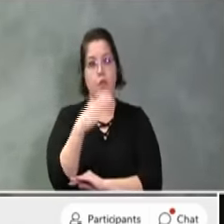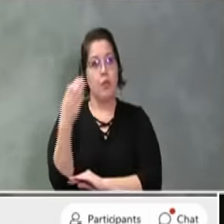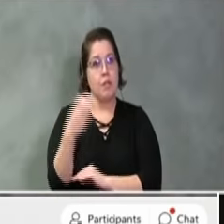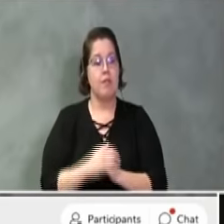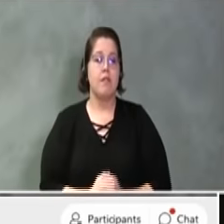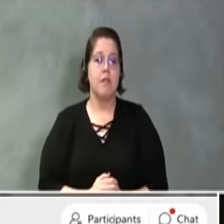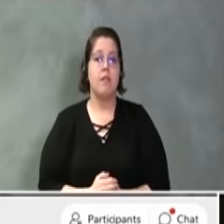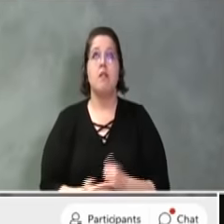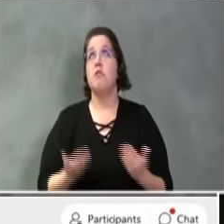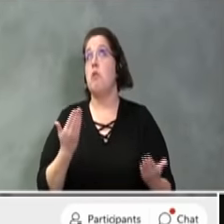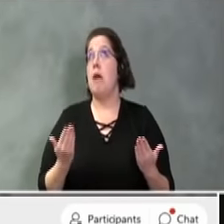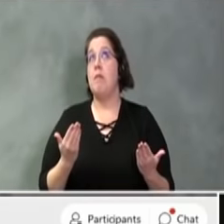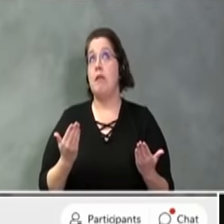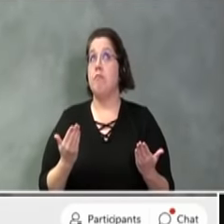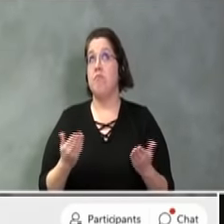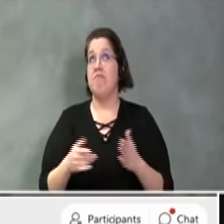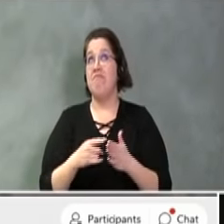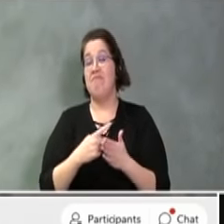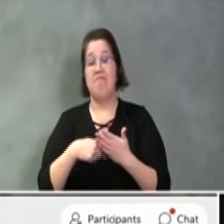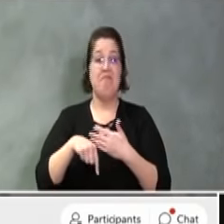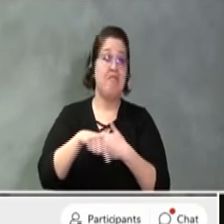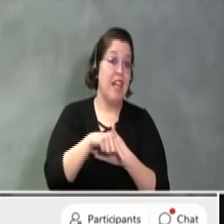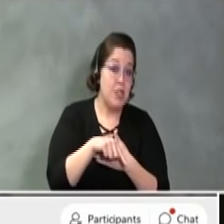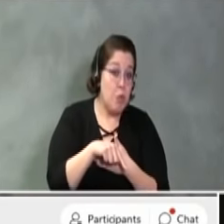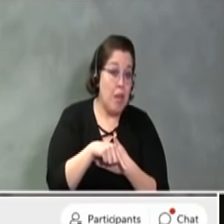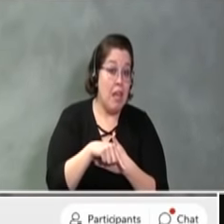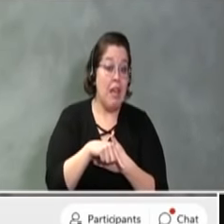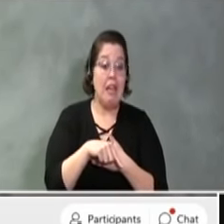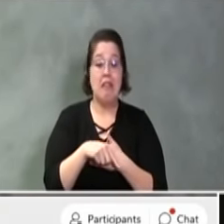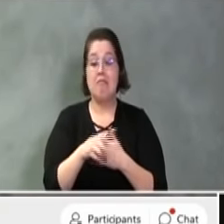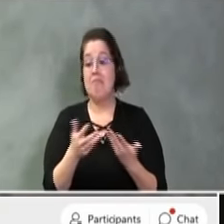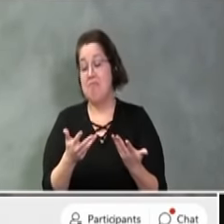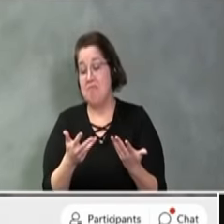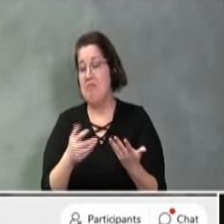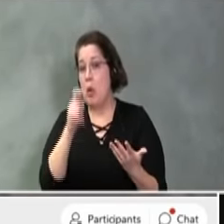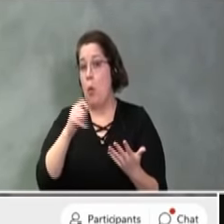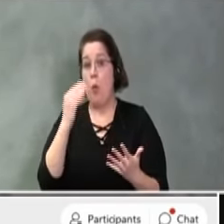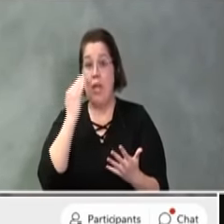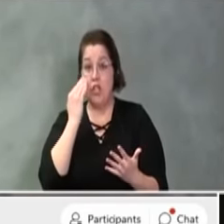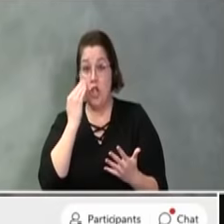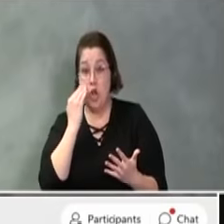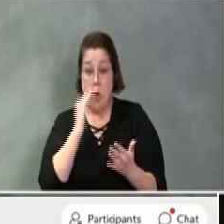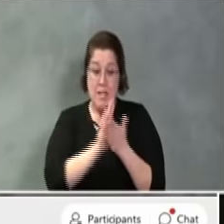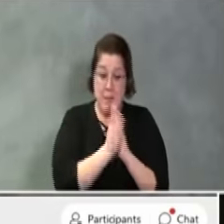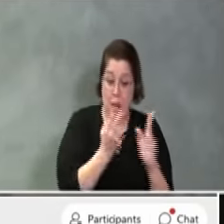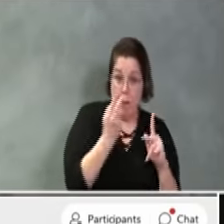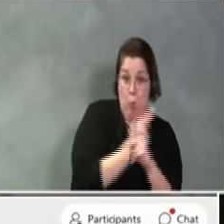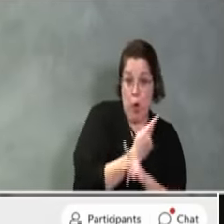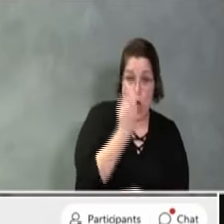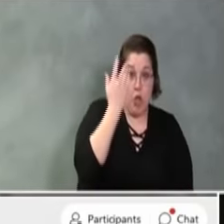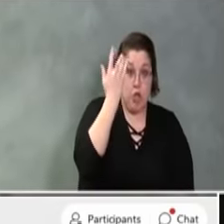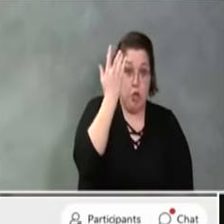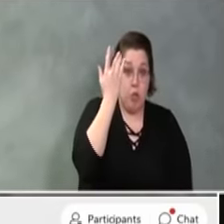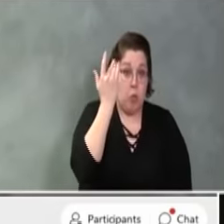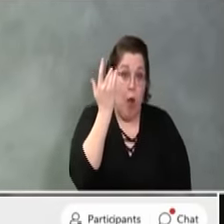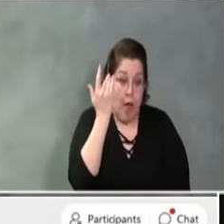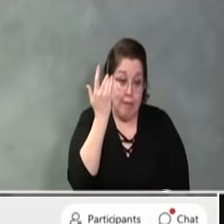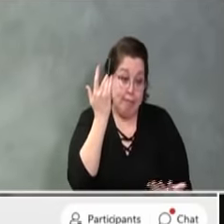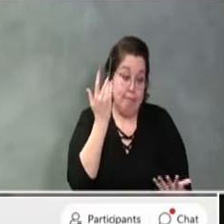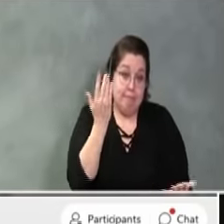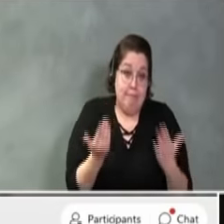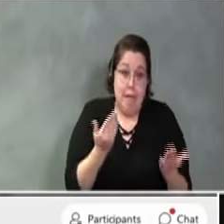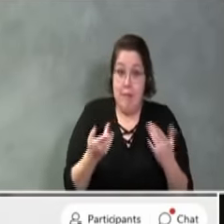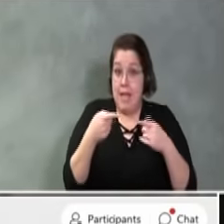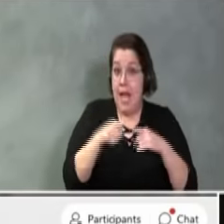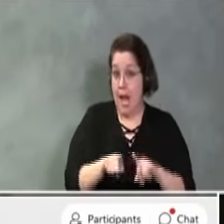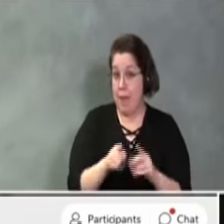maybe sometime next week or middle of the week, we should know, is it really getting worse because of the what may have happened